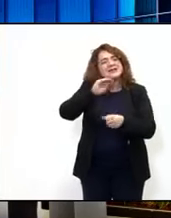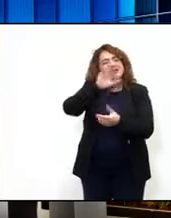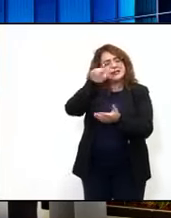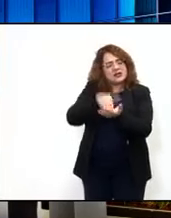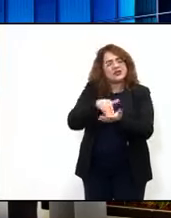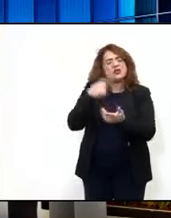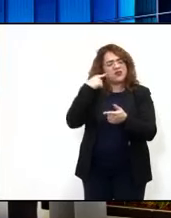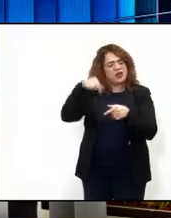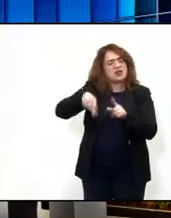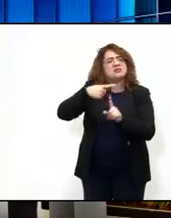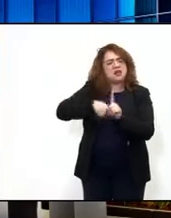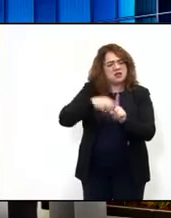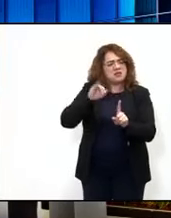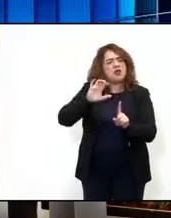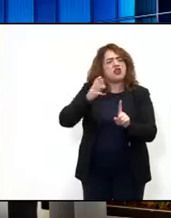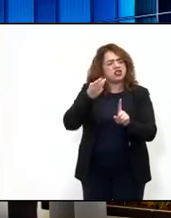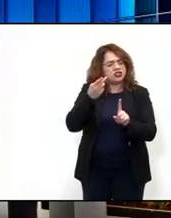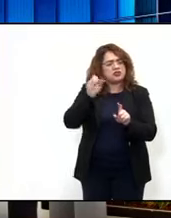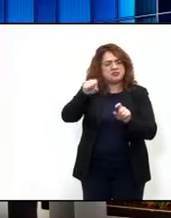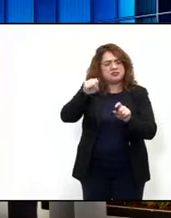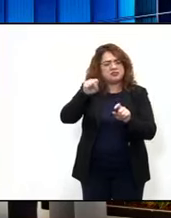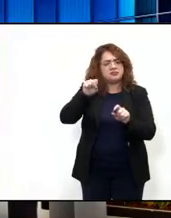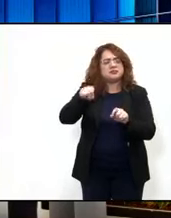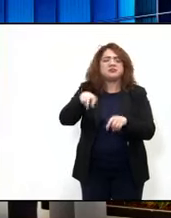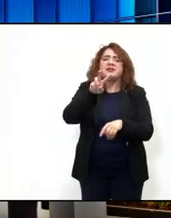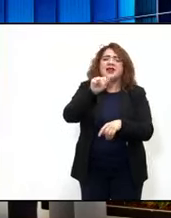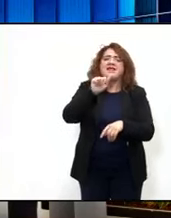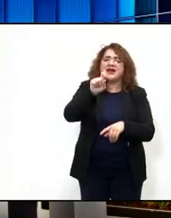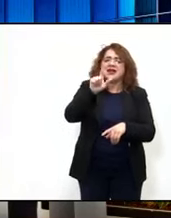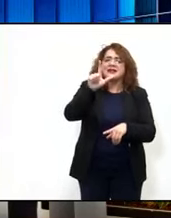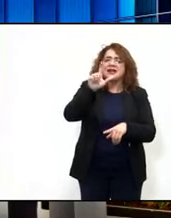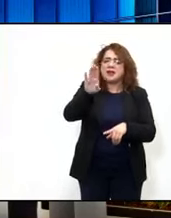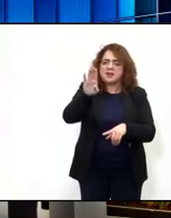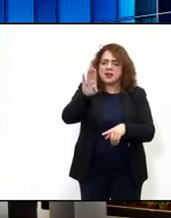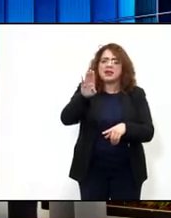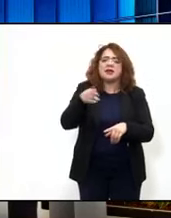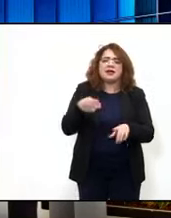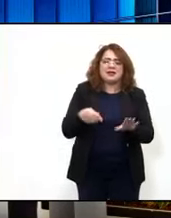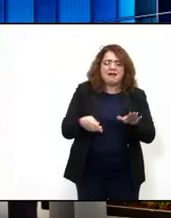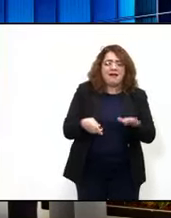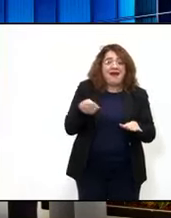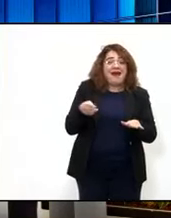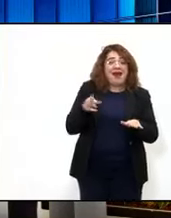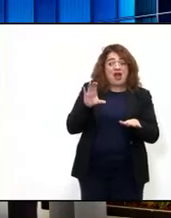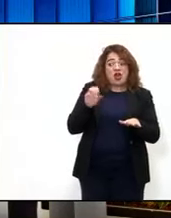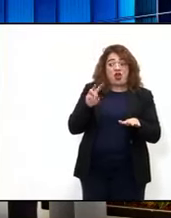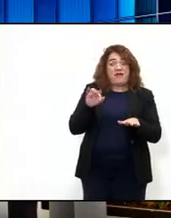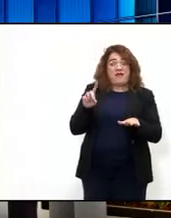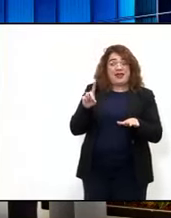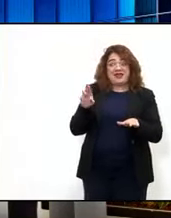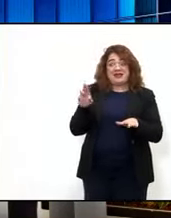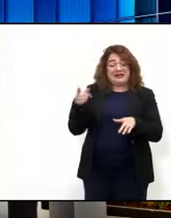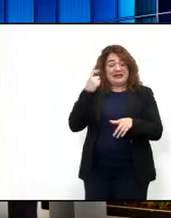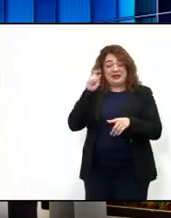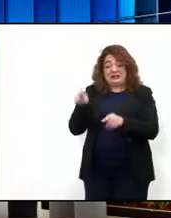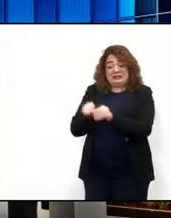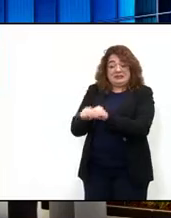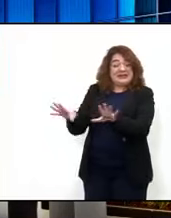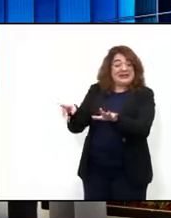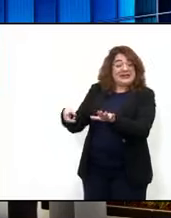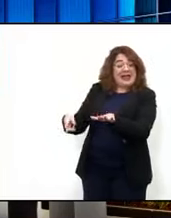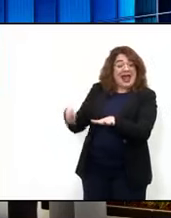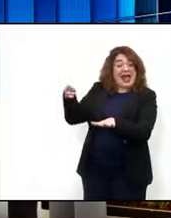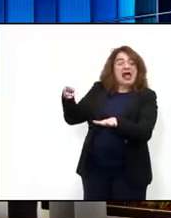March, pulling from VaxLB subscribers and zip codes with high COVID case rates, as well